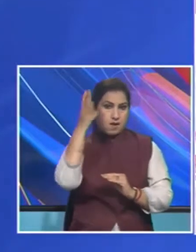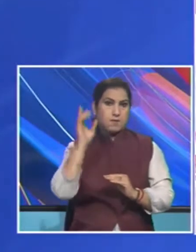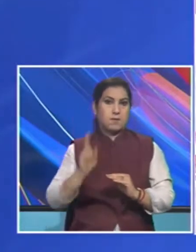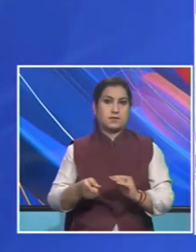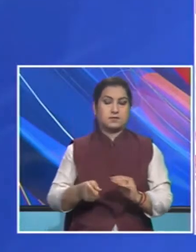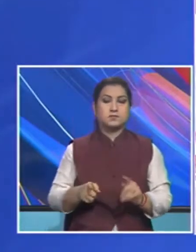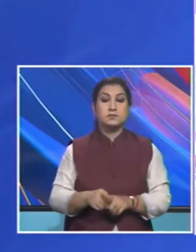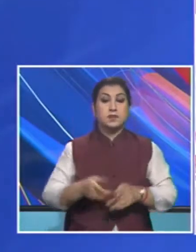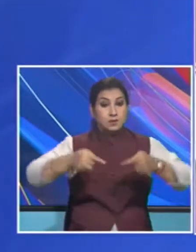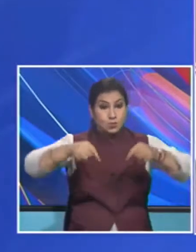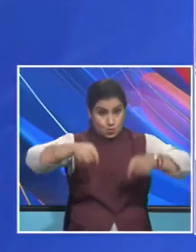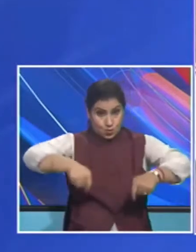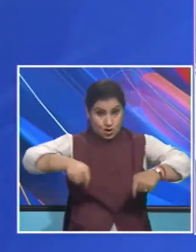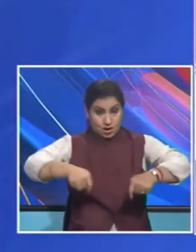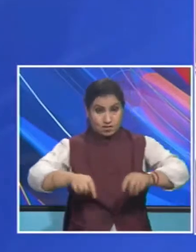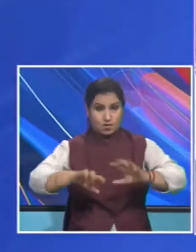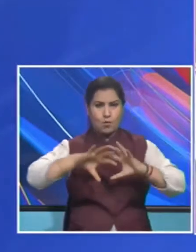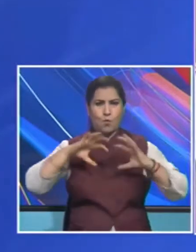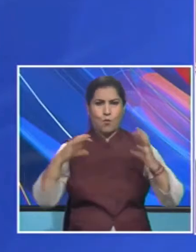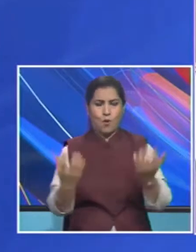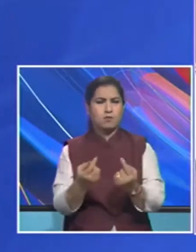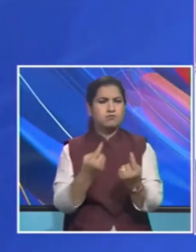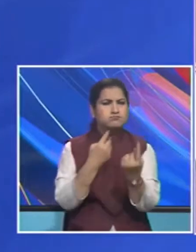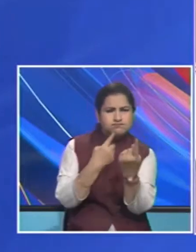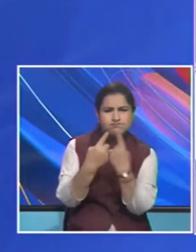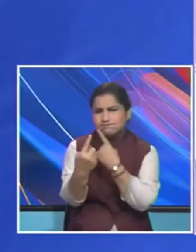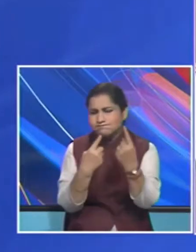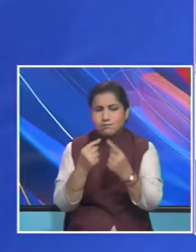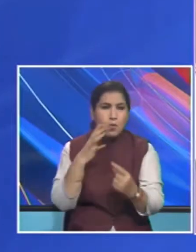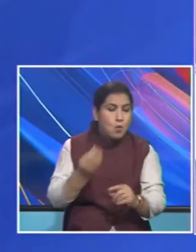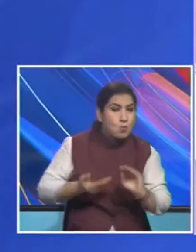Today, when the world is talking about